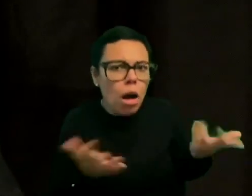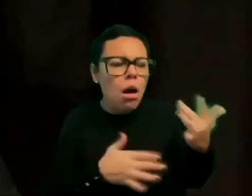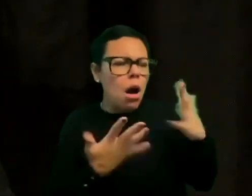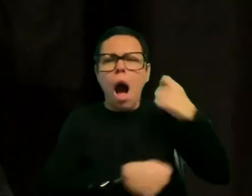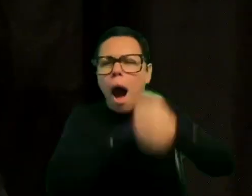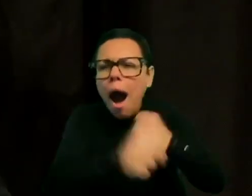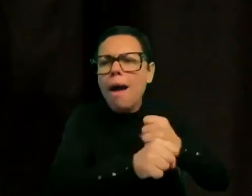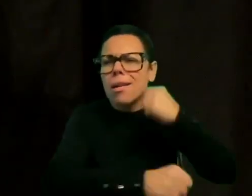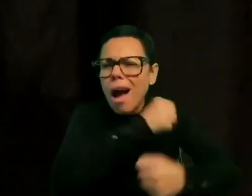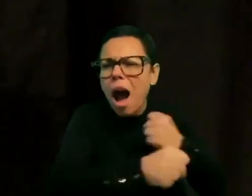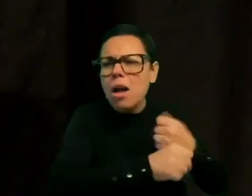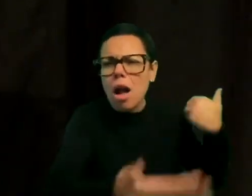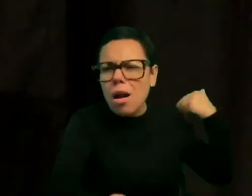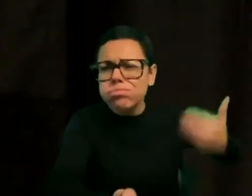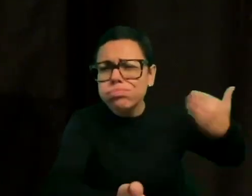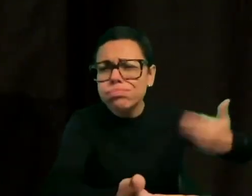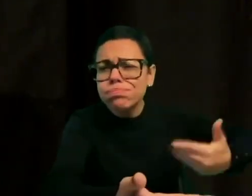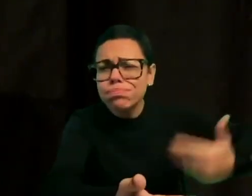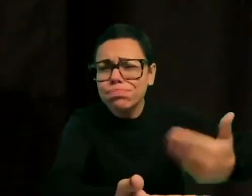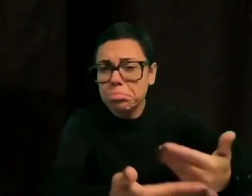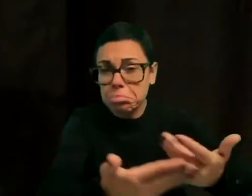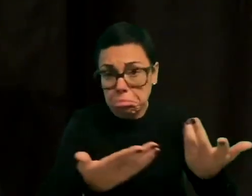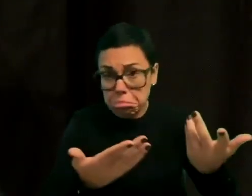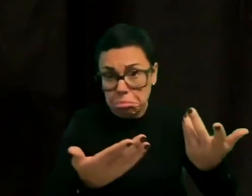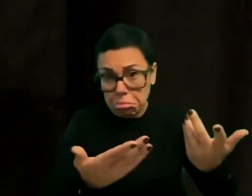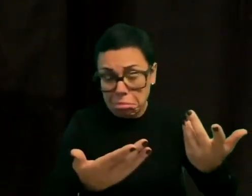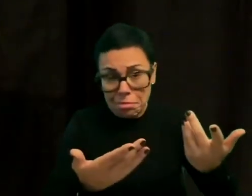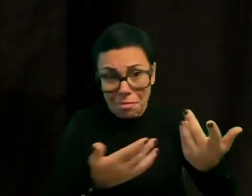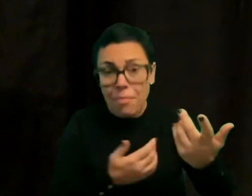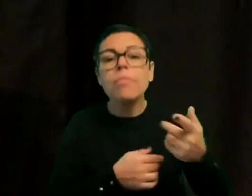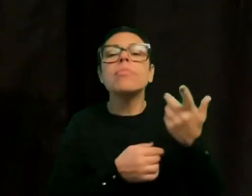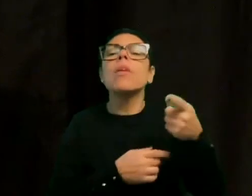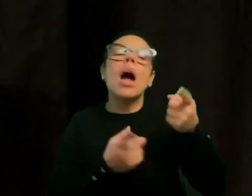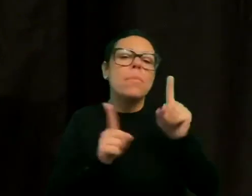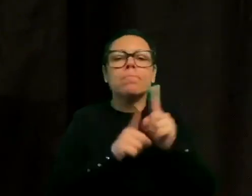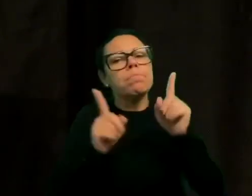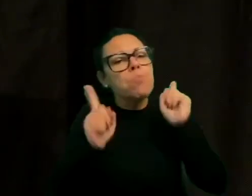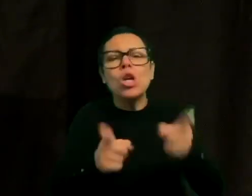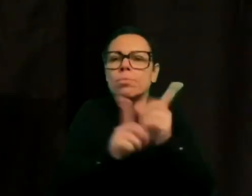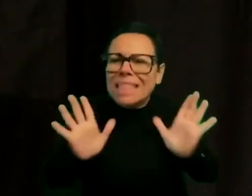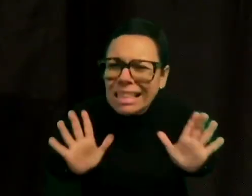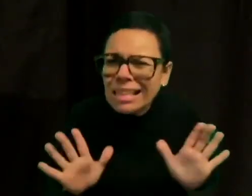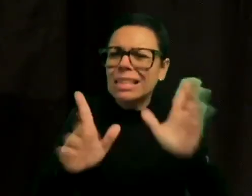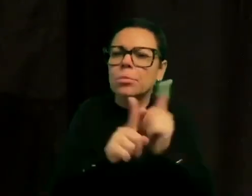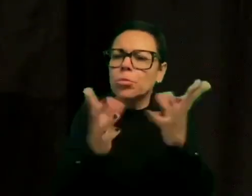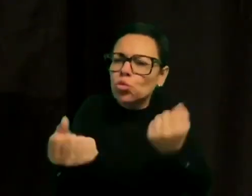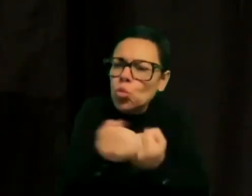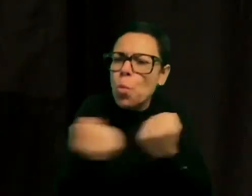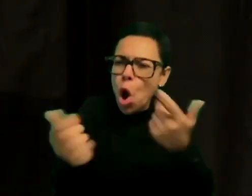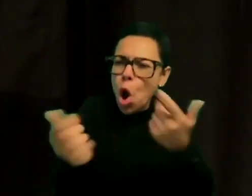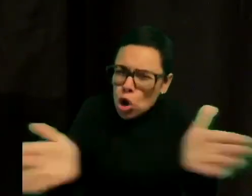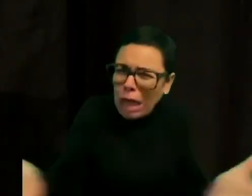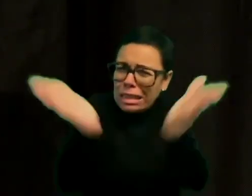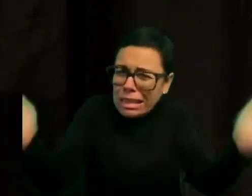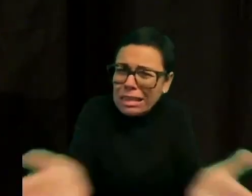push to people to really set a strong incentive. I mean, that's a problem we have all over the gender equality issue,